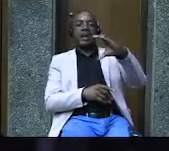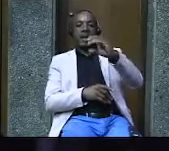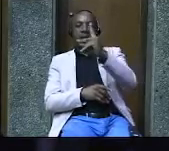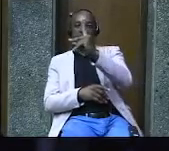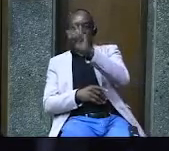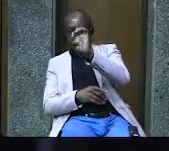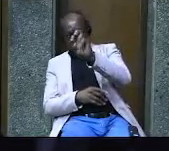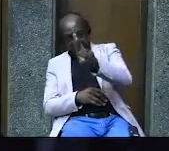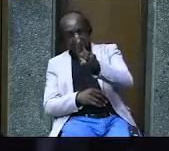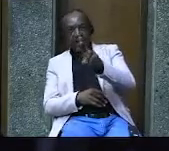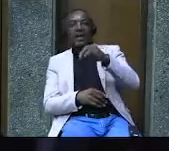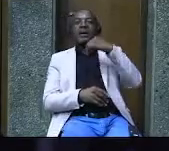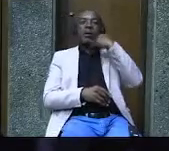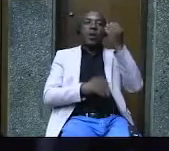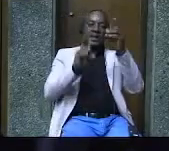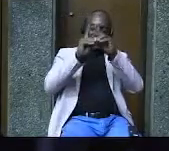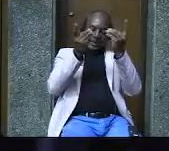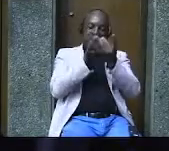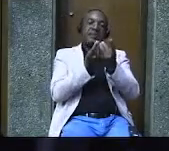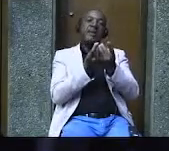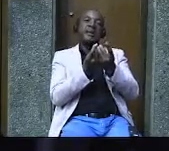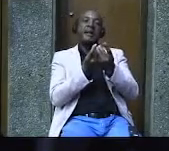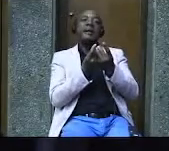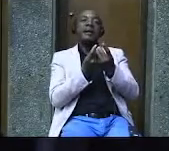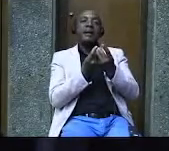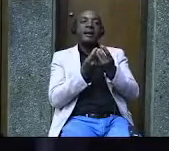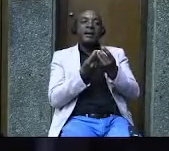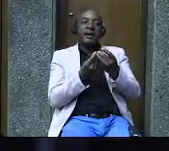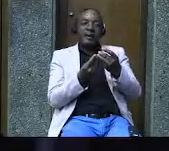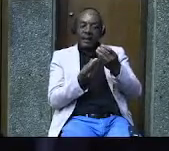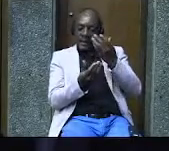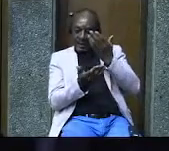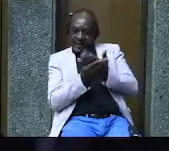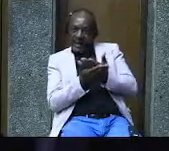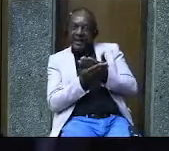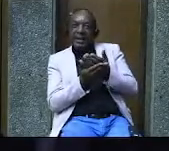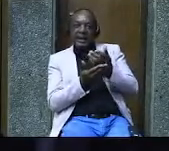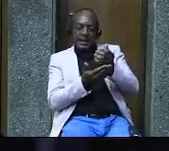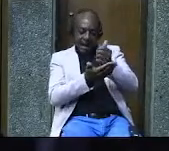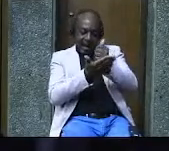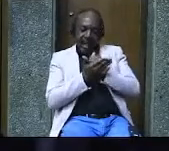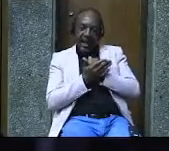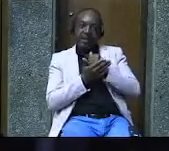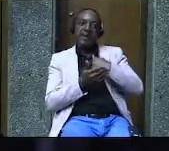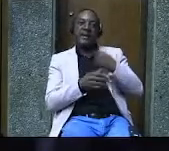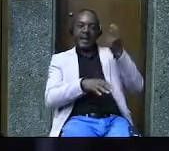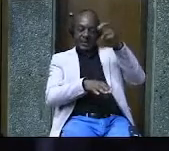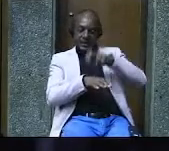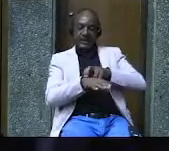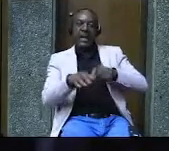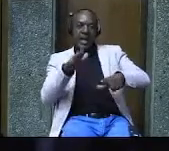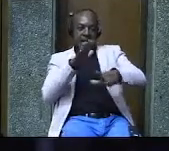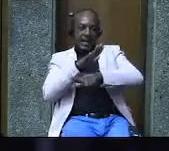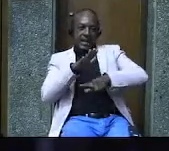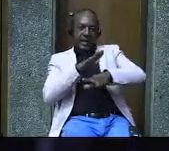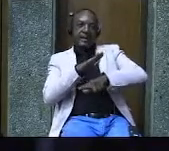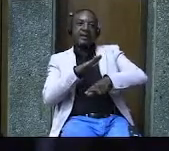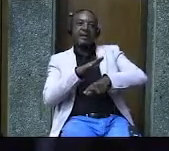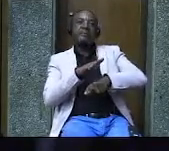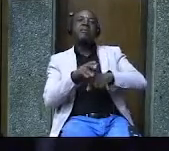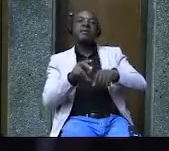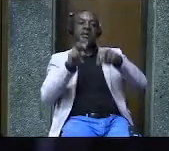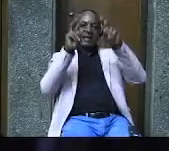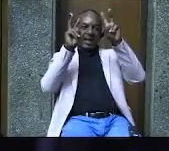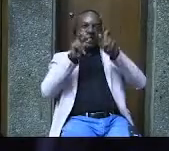le yona department of rural development e ananele because re hloka land ya hore re jale